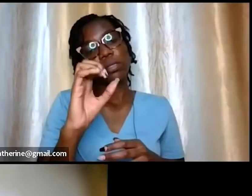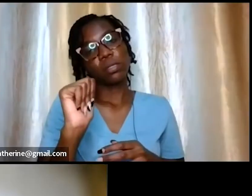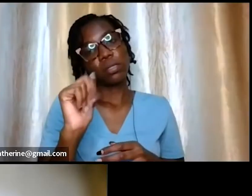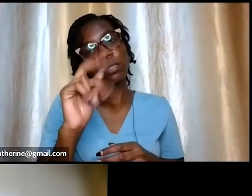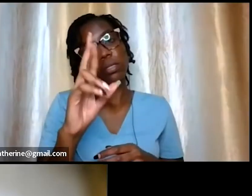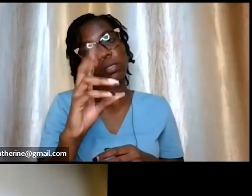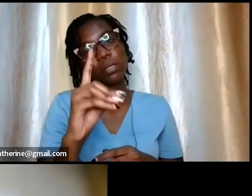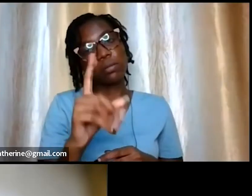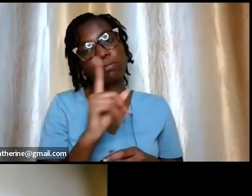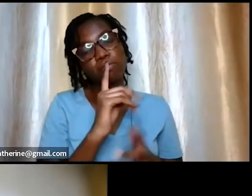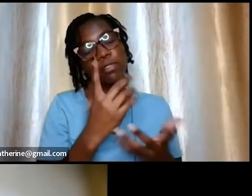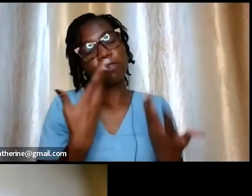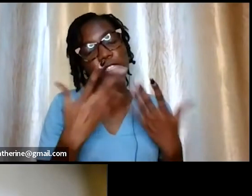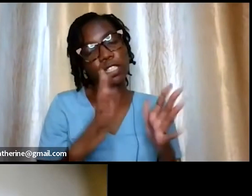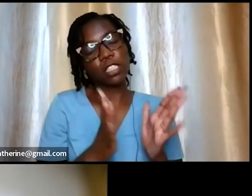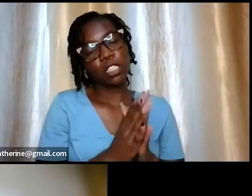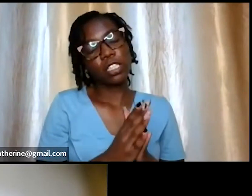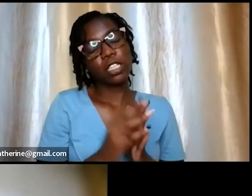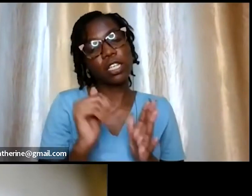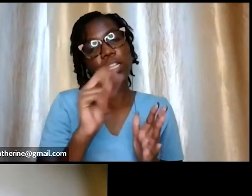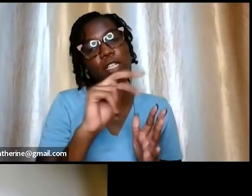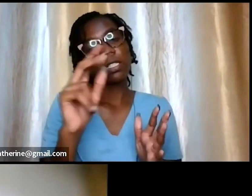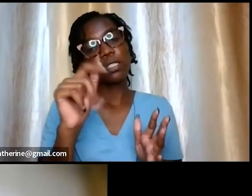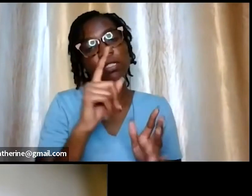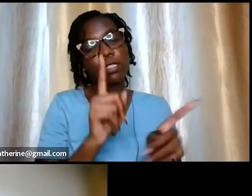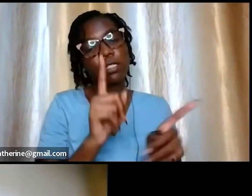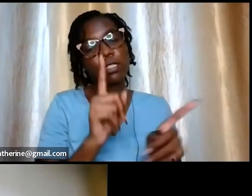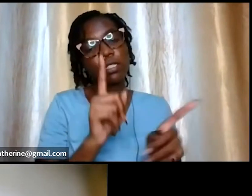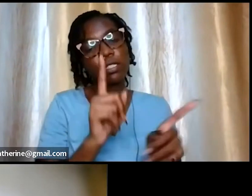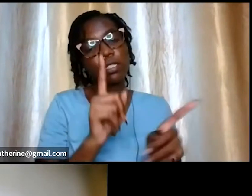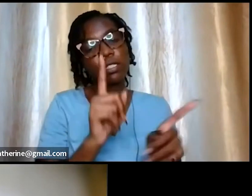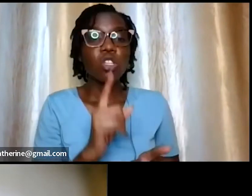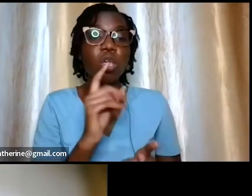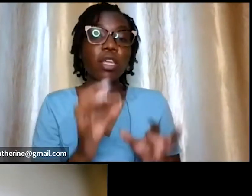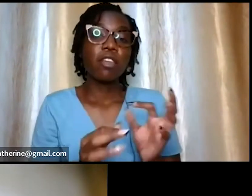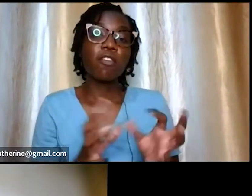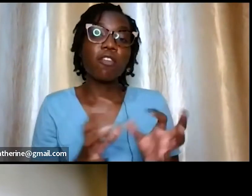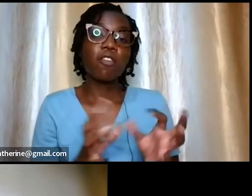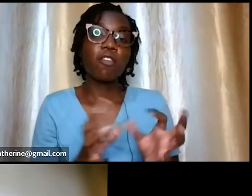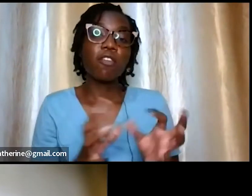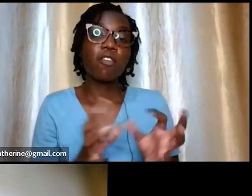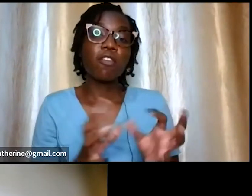is to become the change agent. So if your organization does not have a strategic